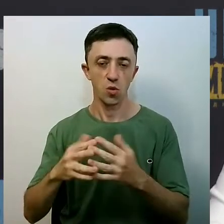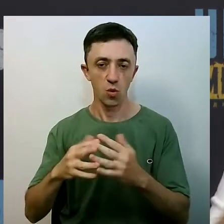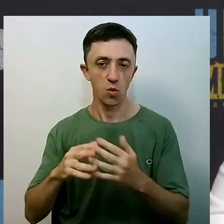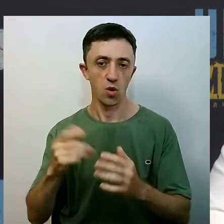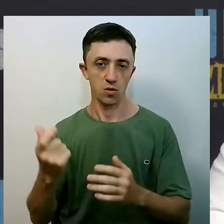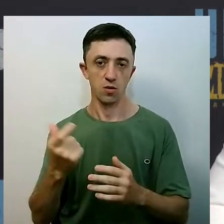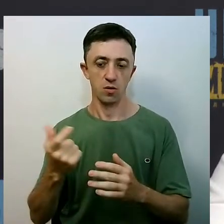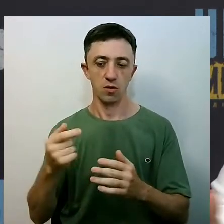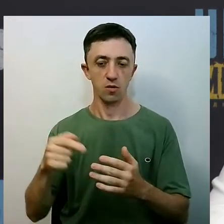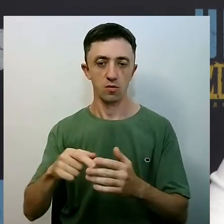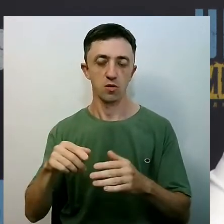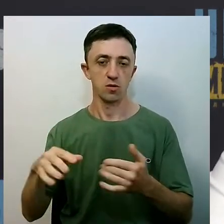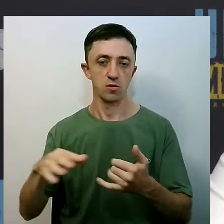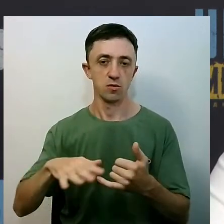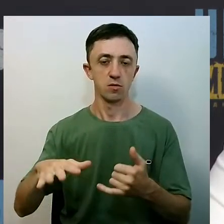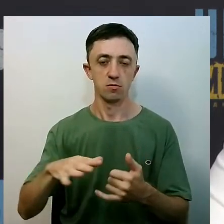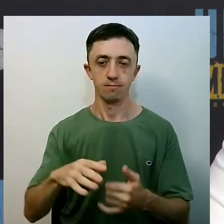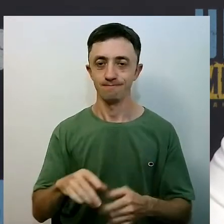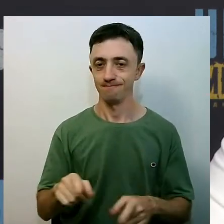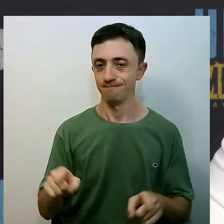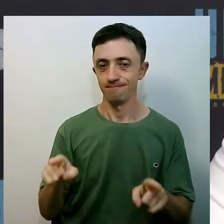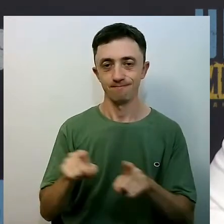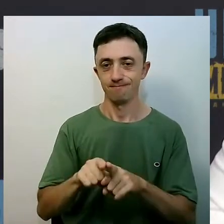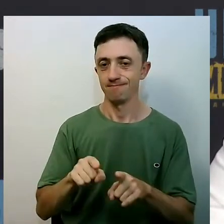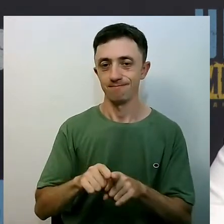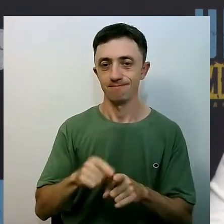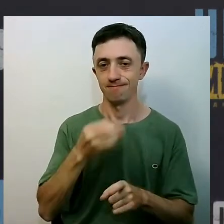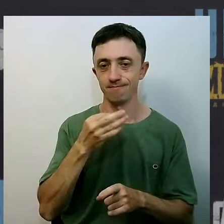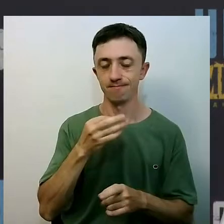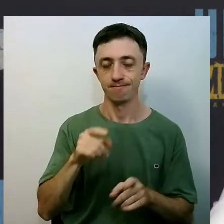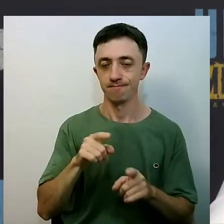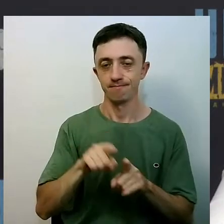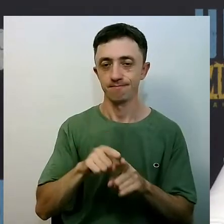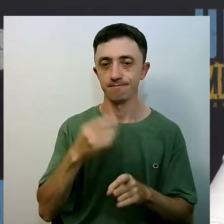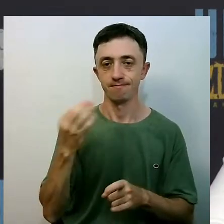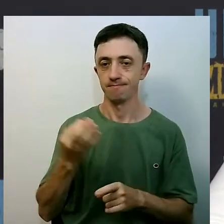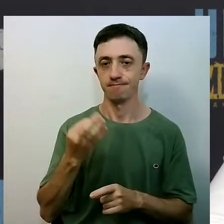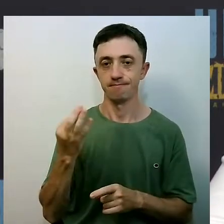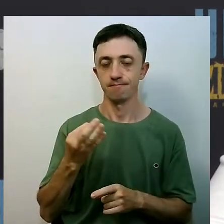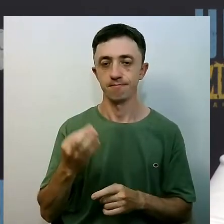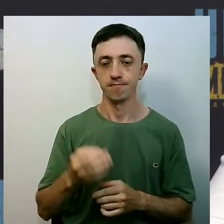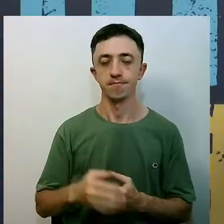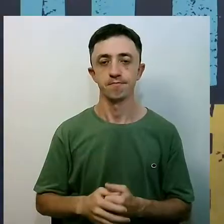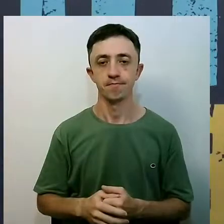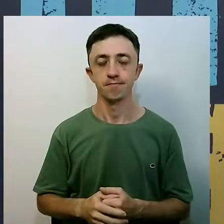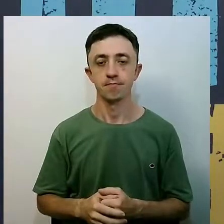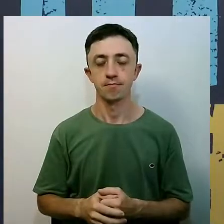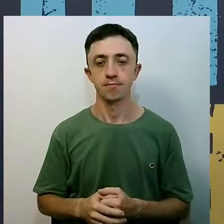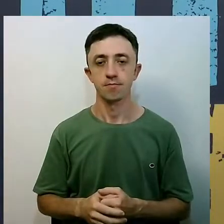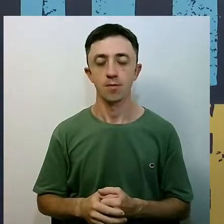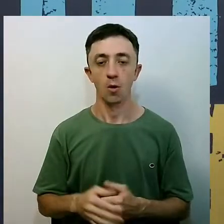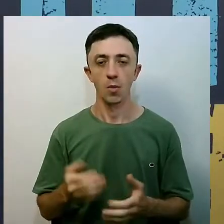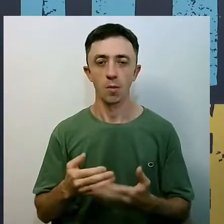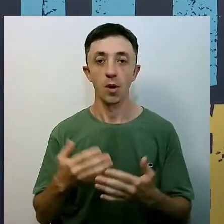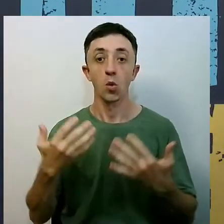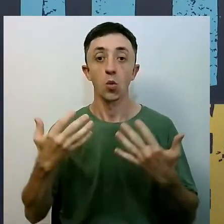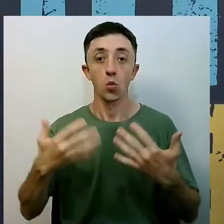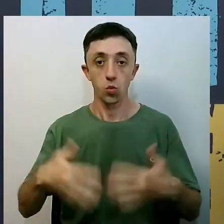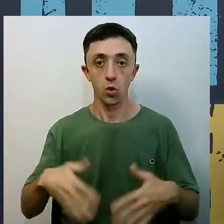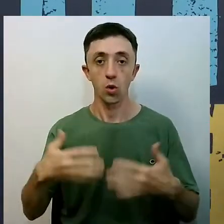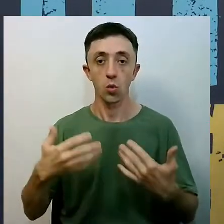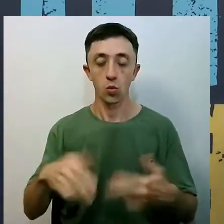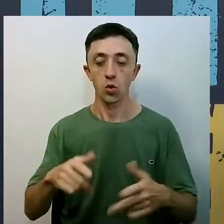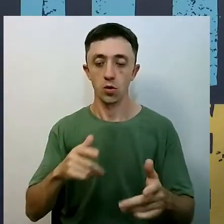agricultural. It is impossible because before construction, no, but if it's